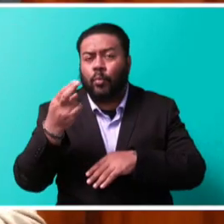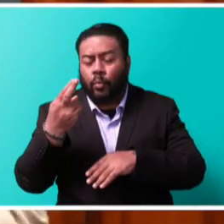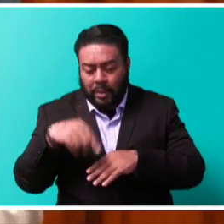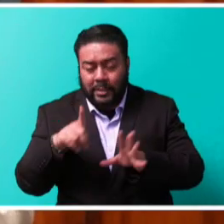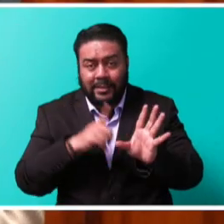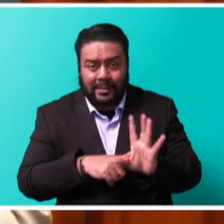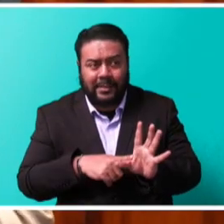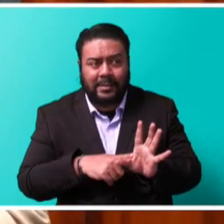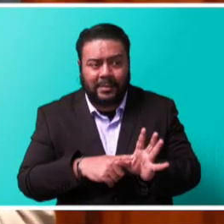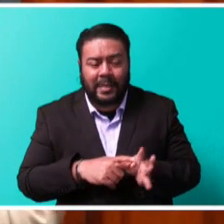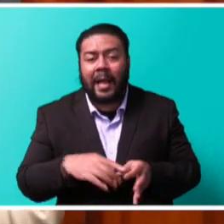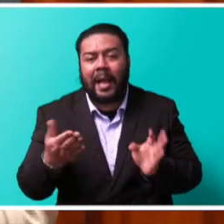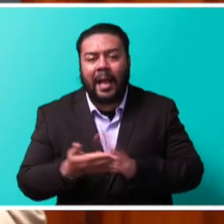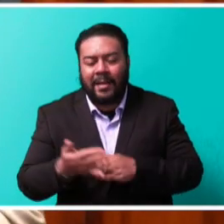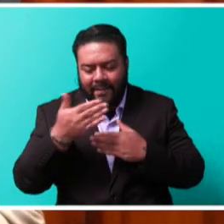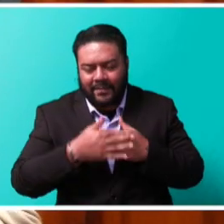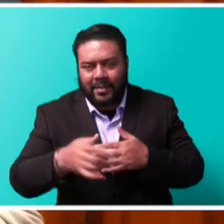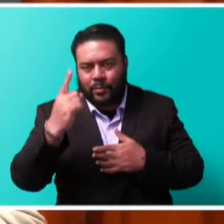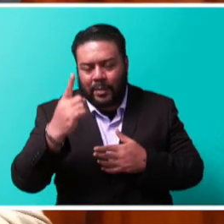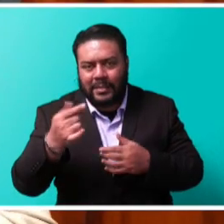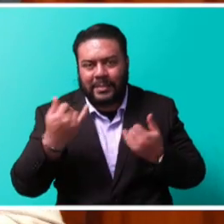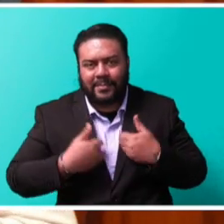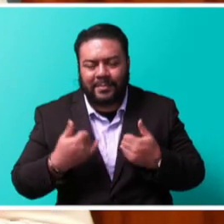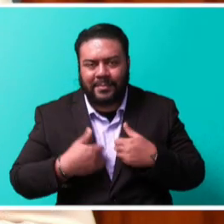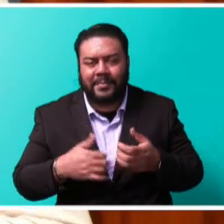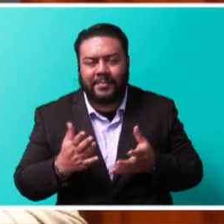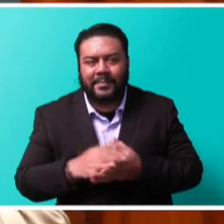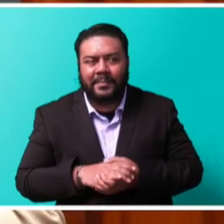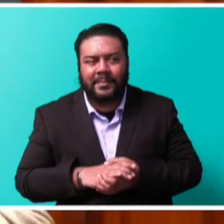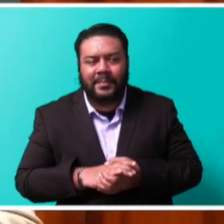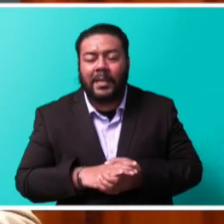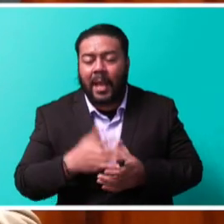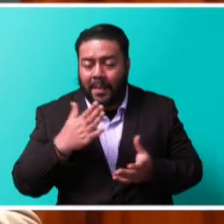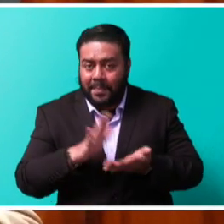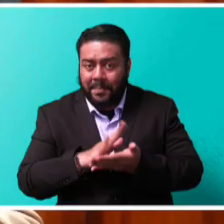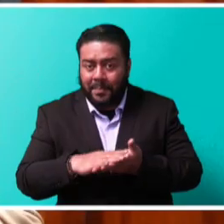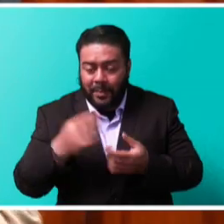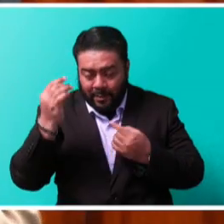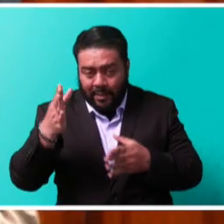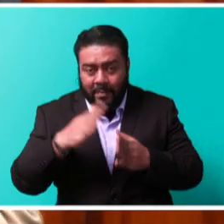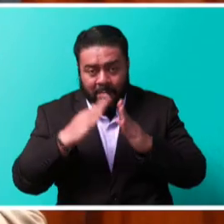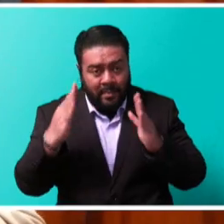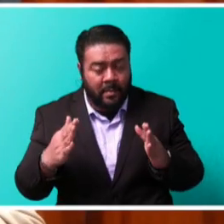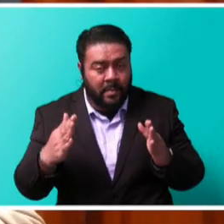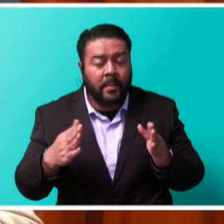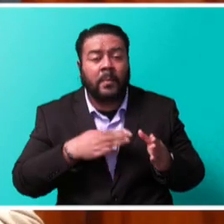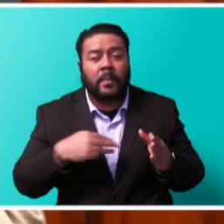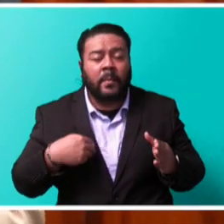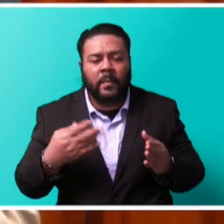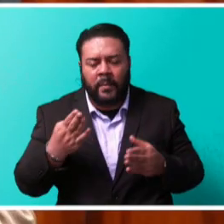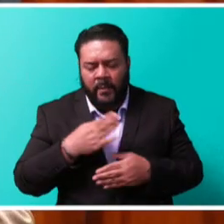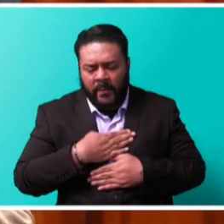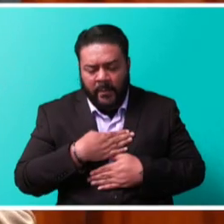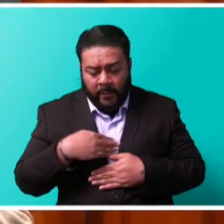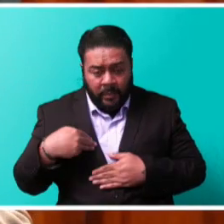this year under Phase 1 of the Ministry's implementation plan. I am pleased to inform this August House, Honourable Speaker, that the Minister of Forestry